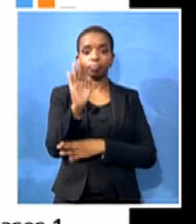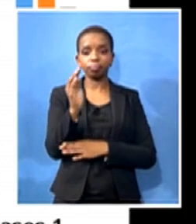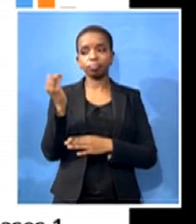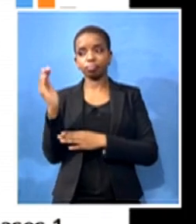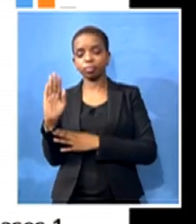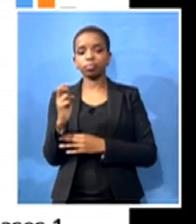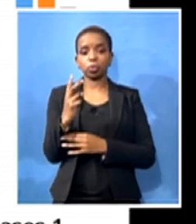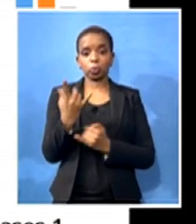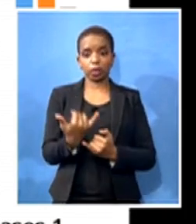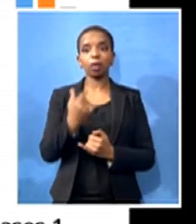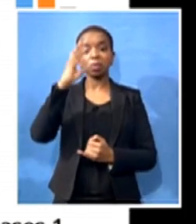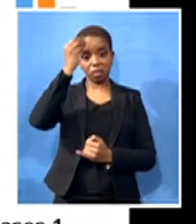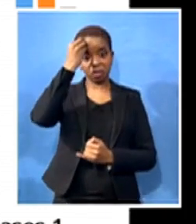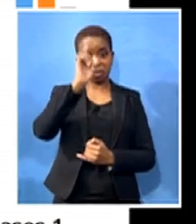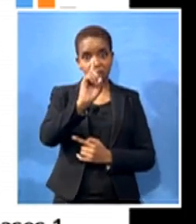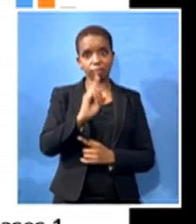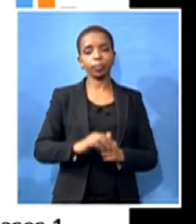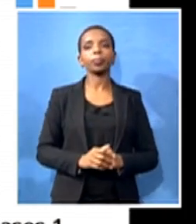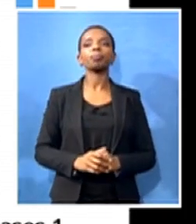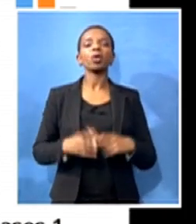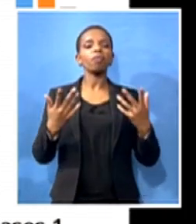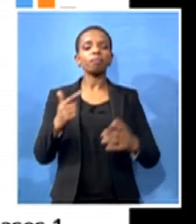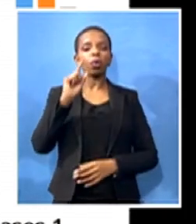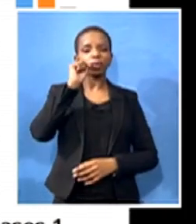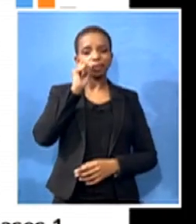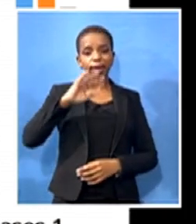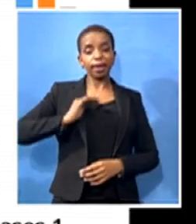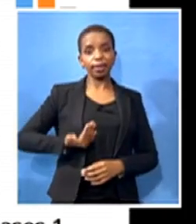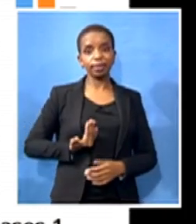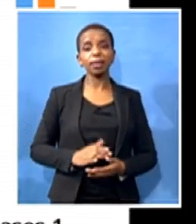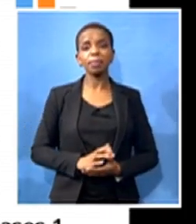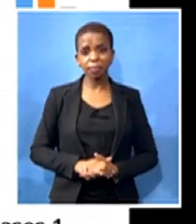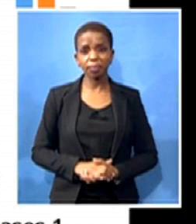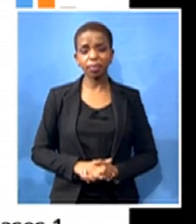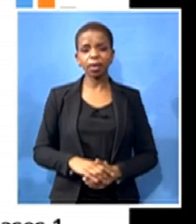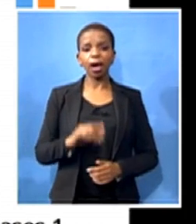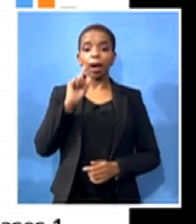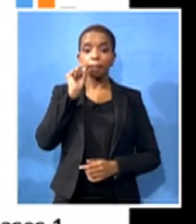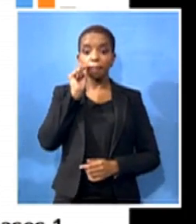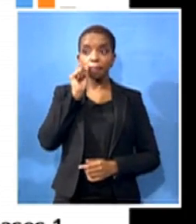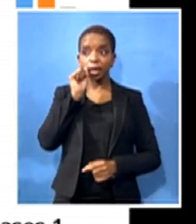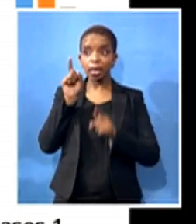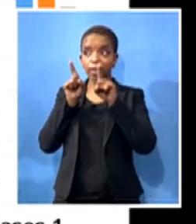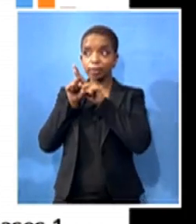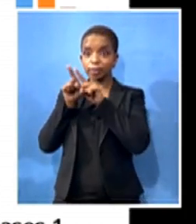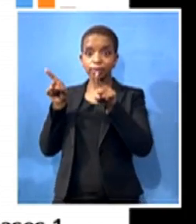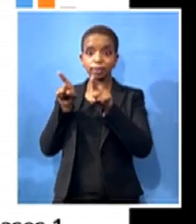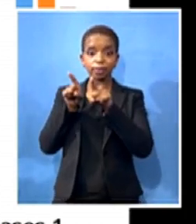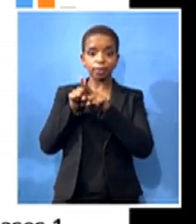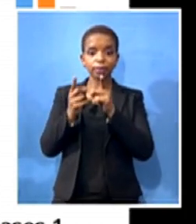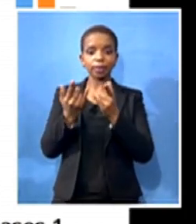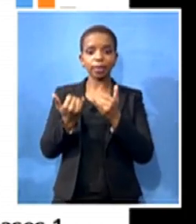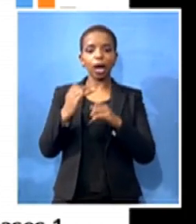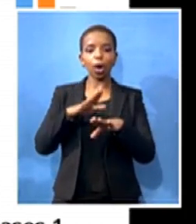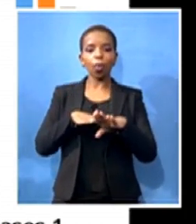gender, men have become much more reluctant